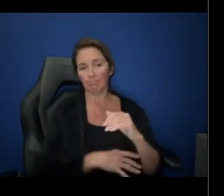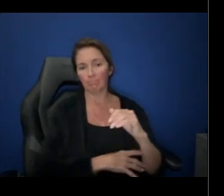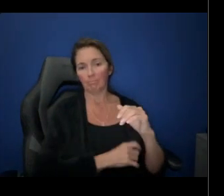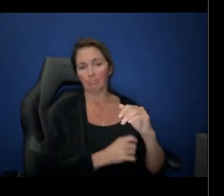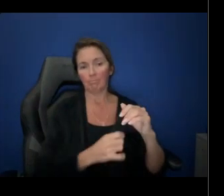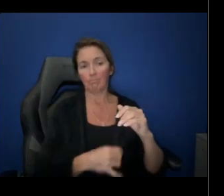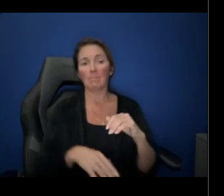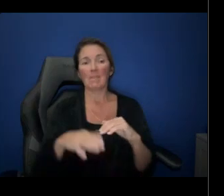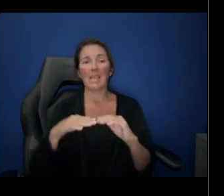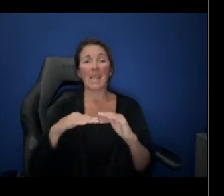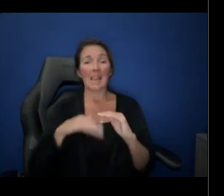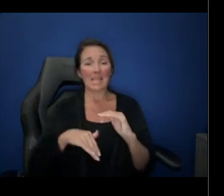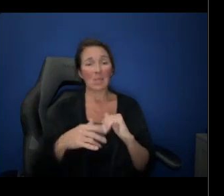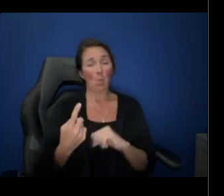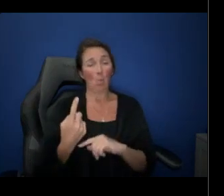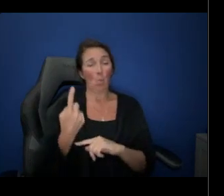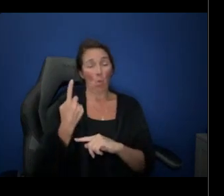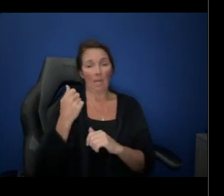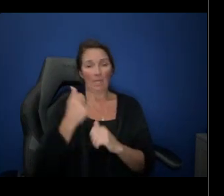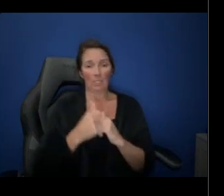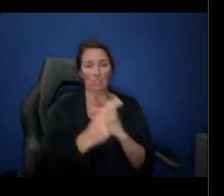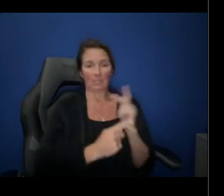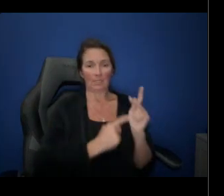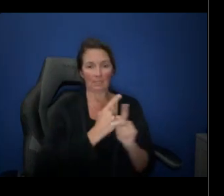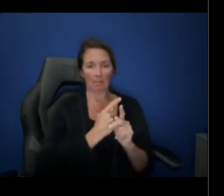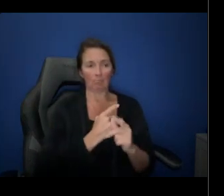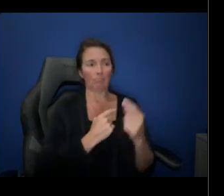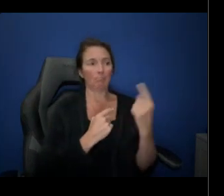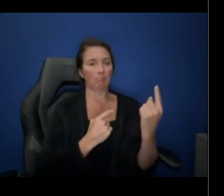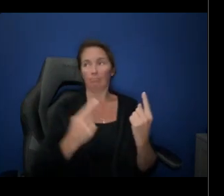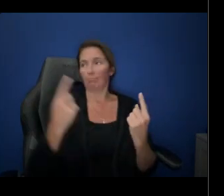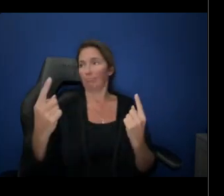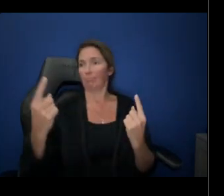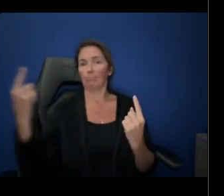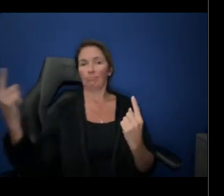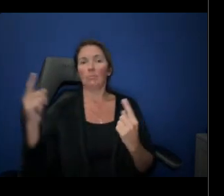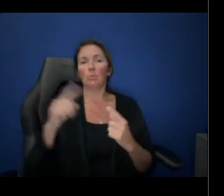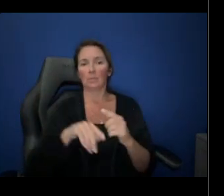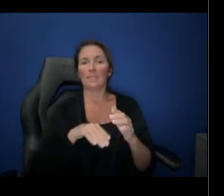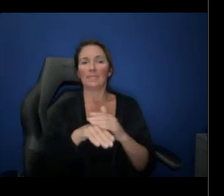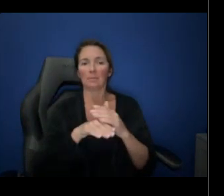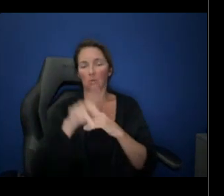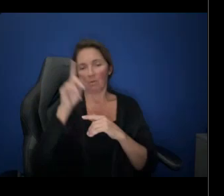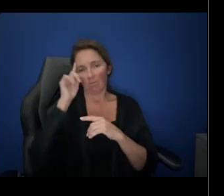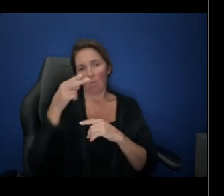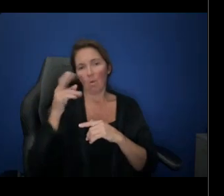At least one of each type must be made accessible.